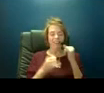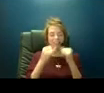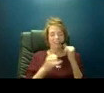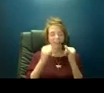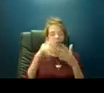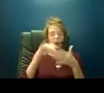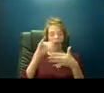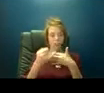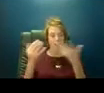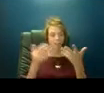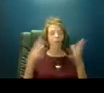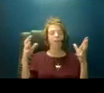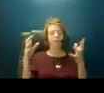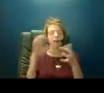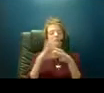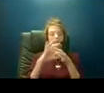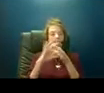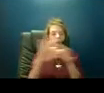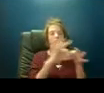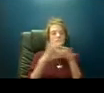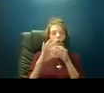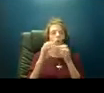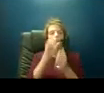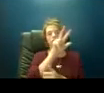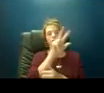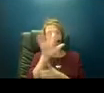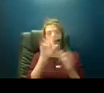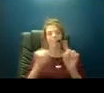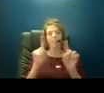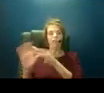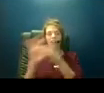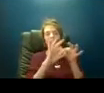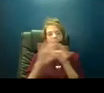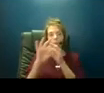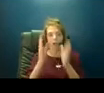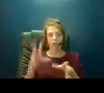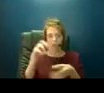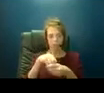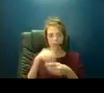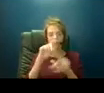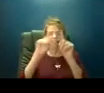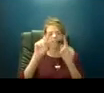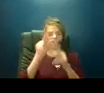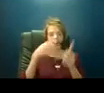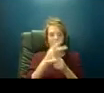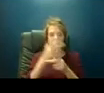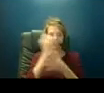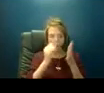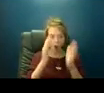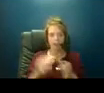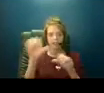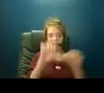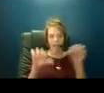a collaboration. I think I had 35 different collaborators and all types of artists,